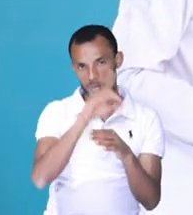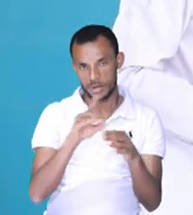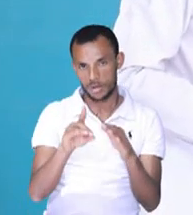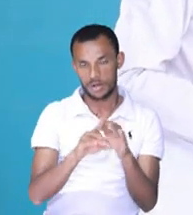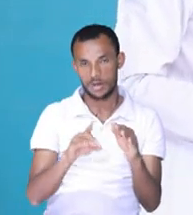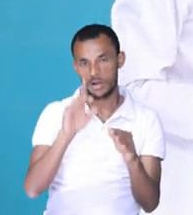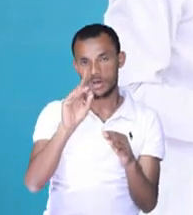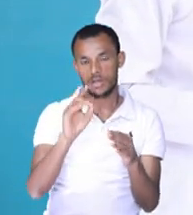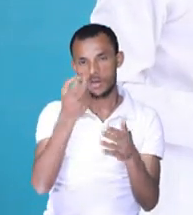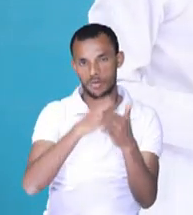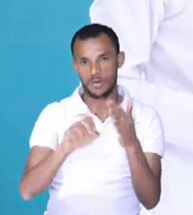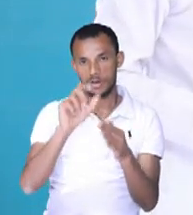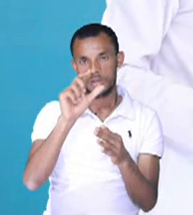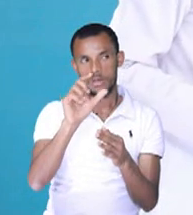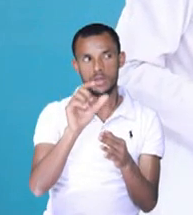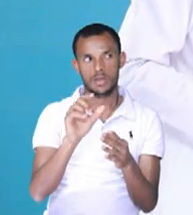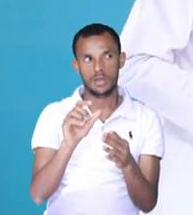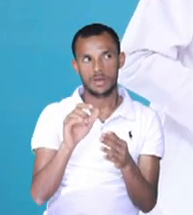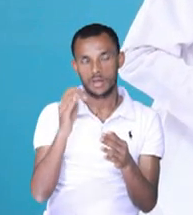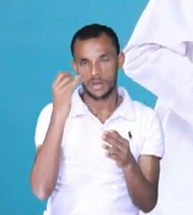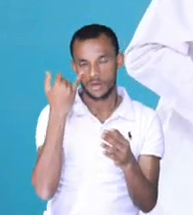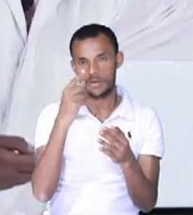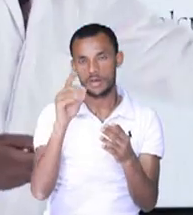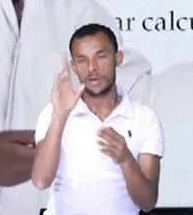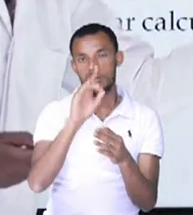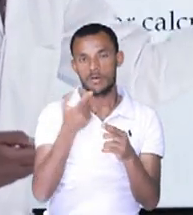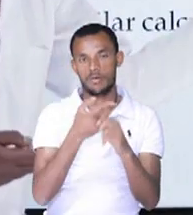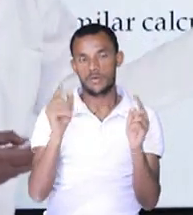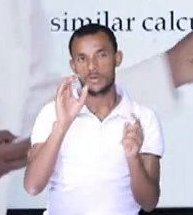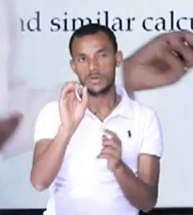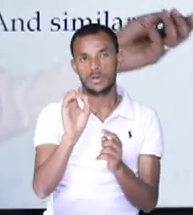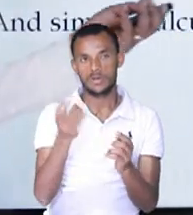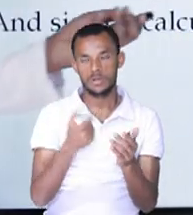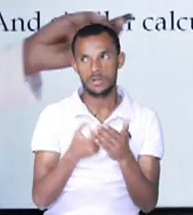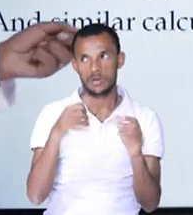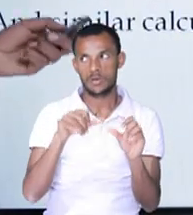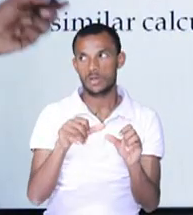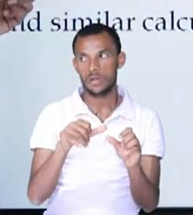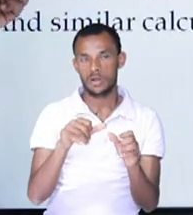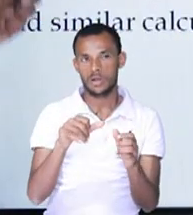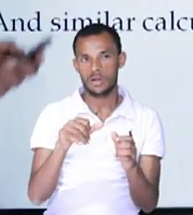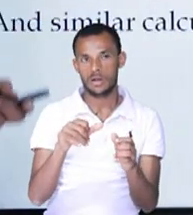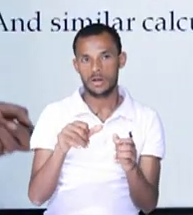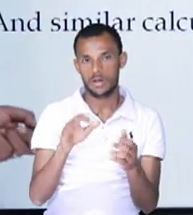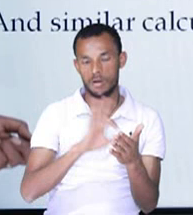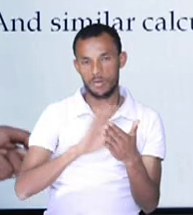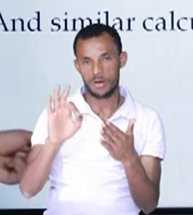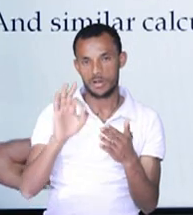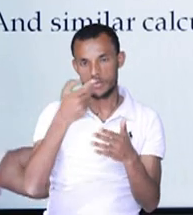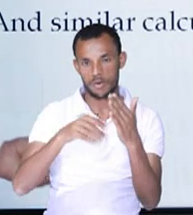the determinant of the coefficient matrix. If the denominator is different from 0, this is a constant number which gives the values of